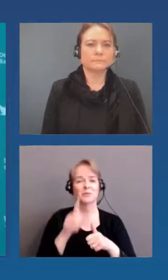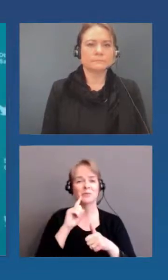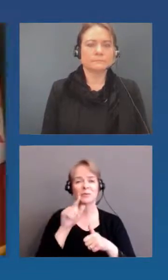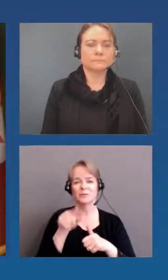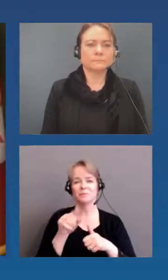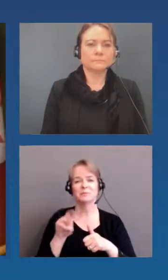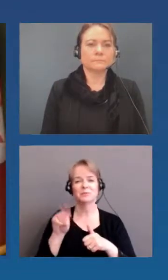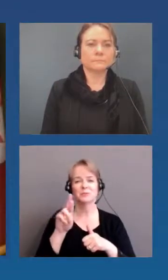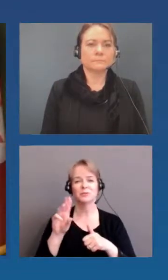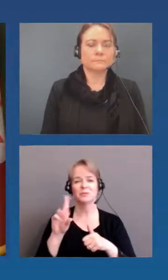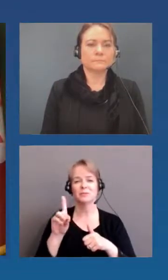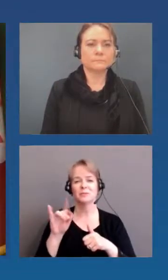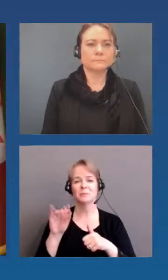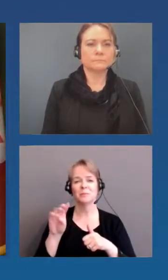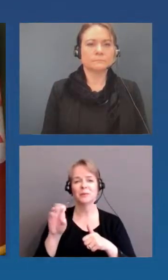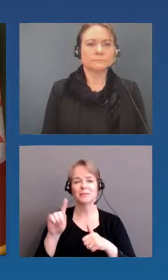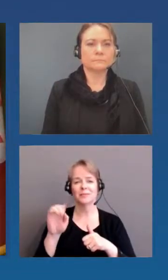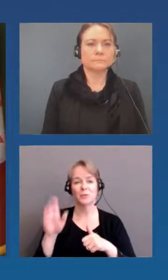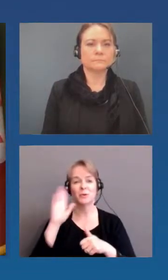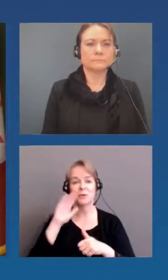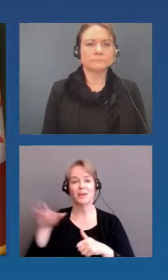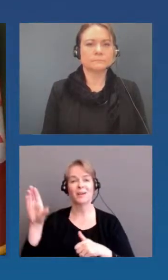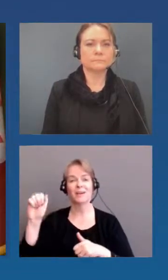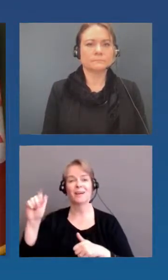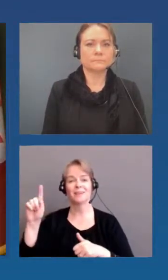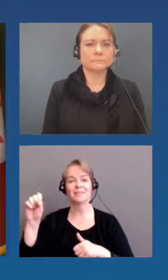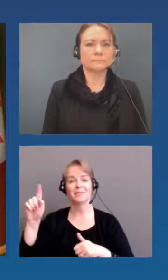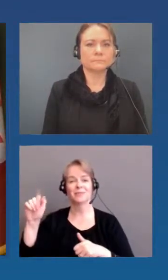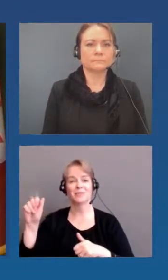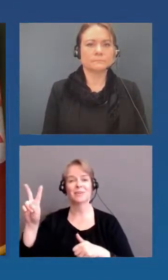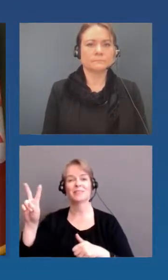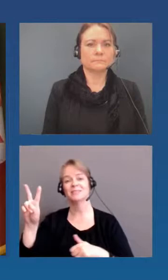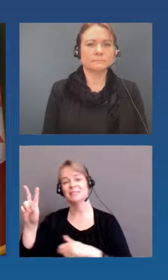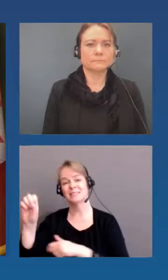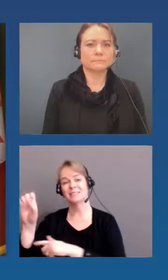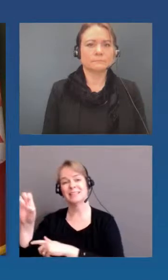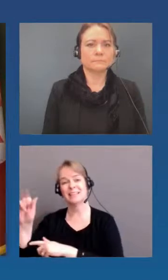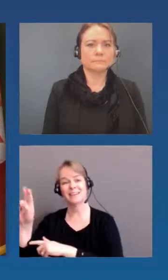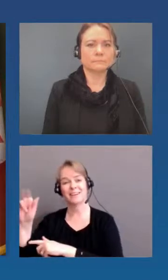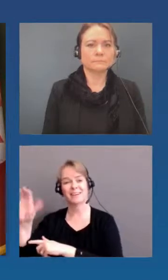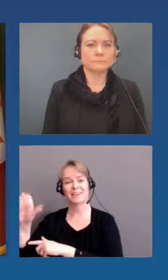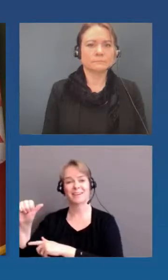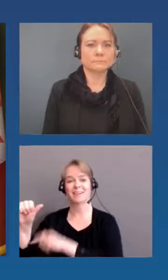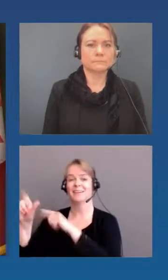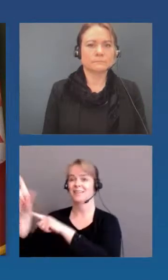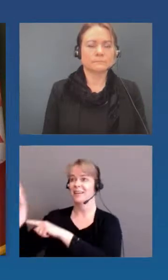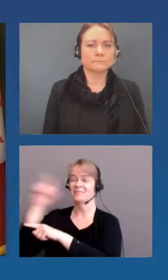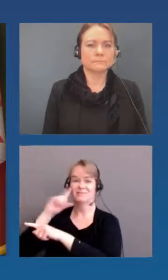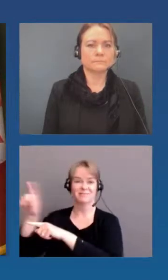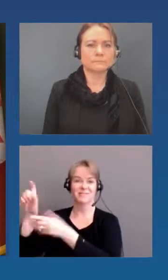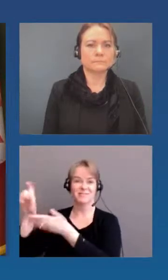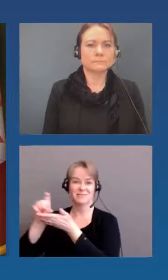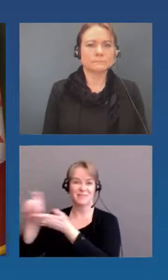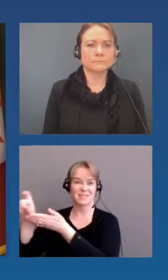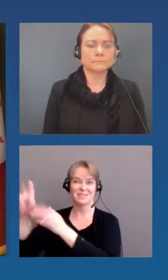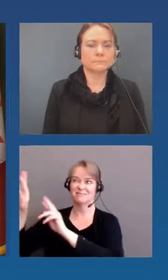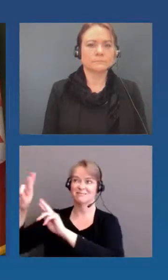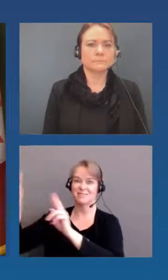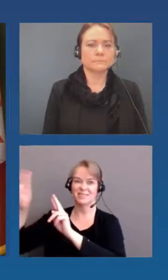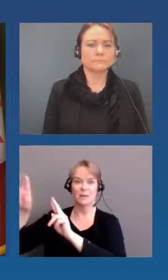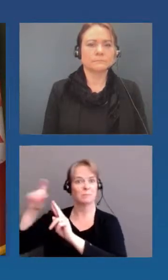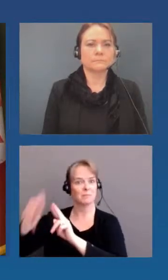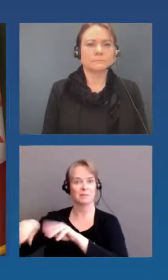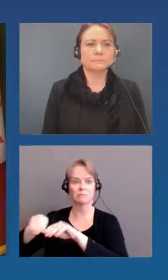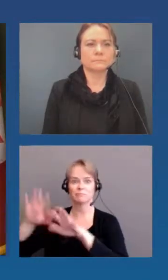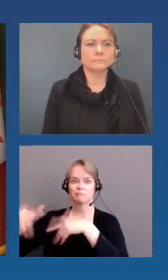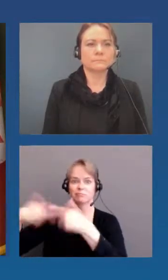Now that AstraZeneca vaccines are on the way, and they have to go out quickly by April 1st, I think.